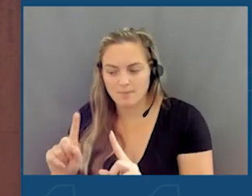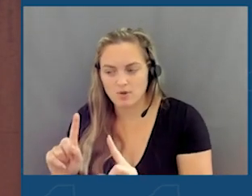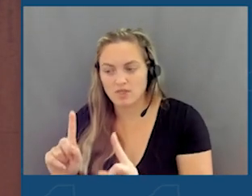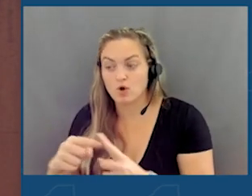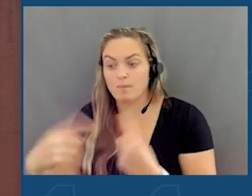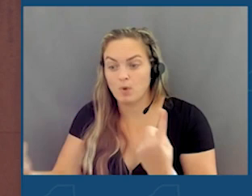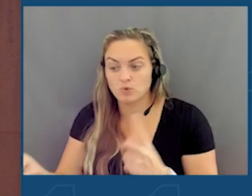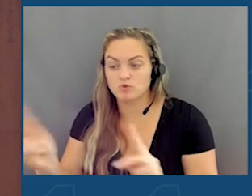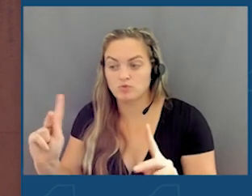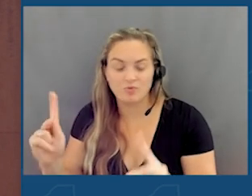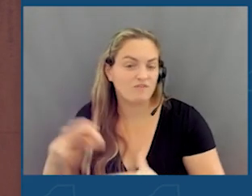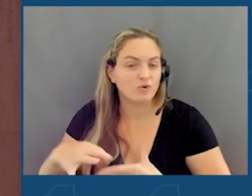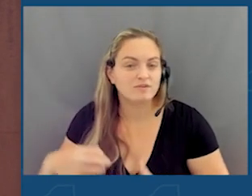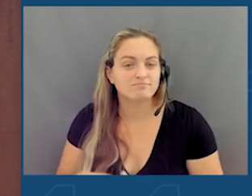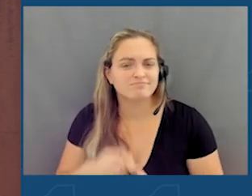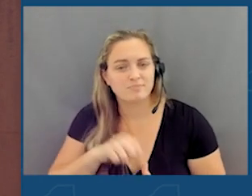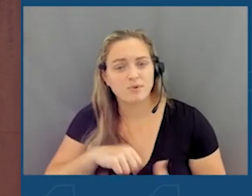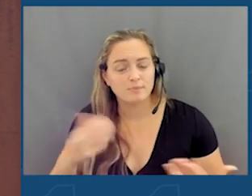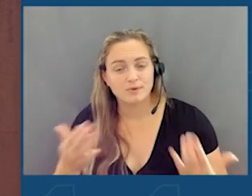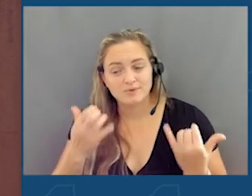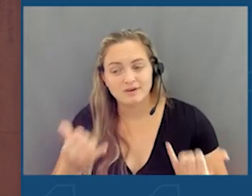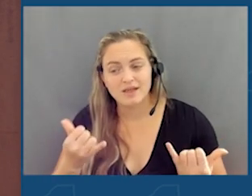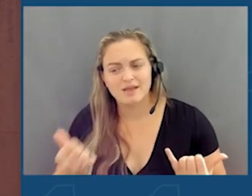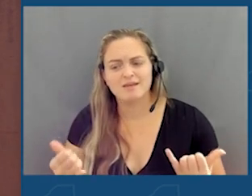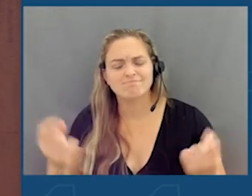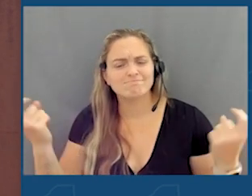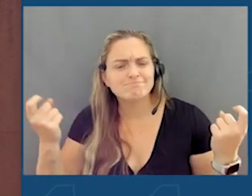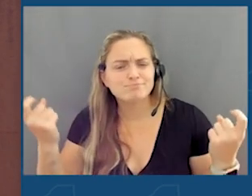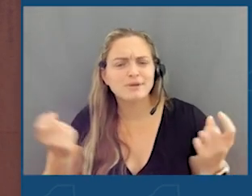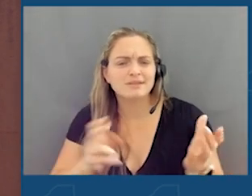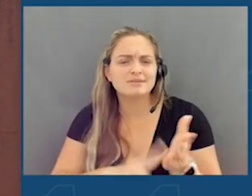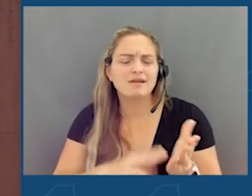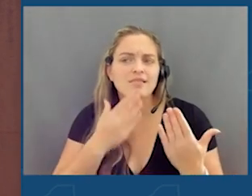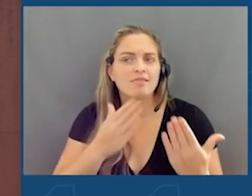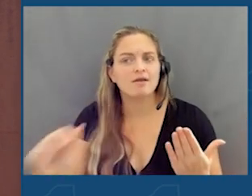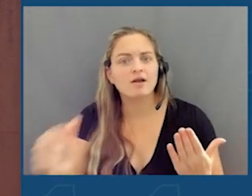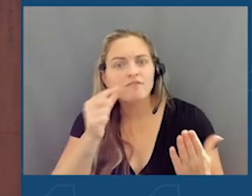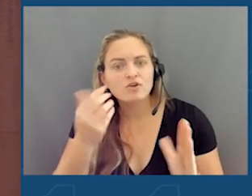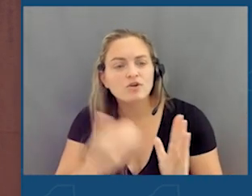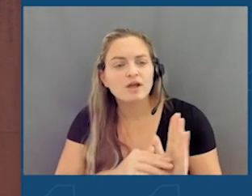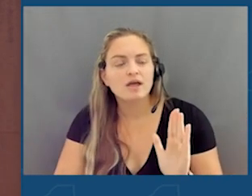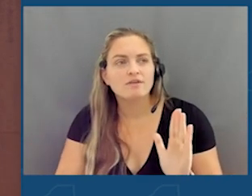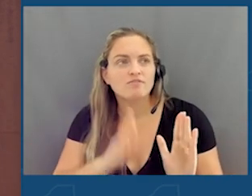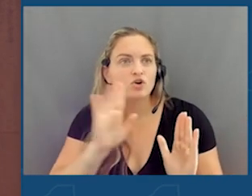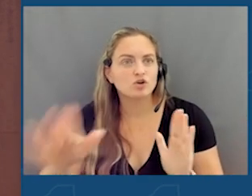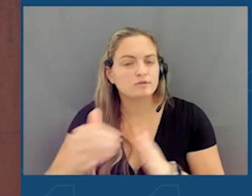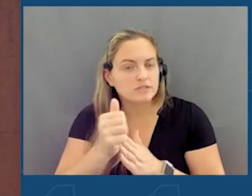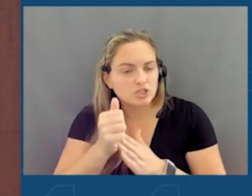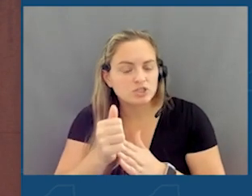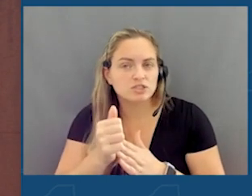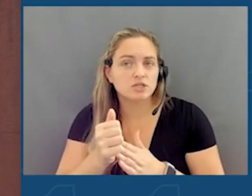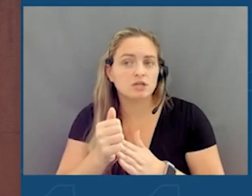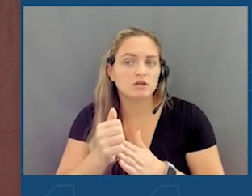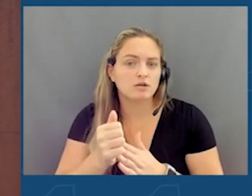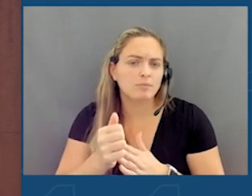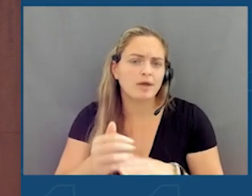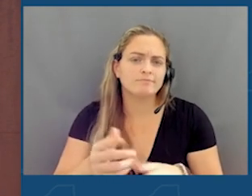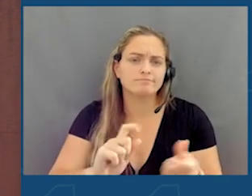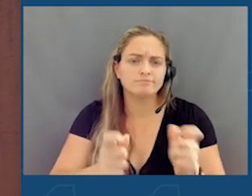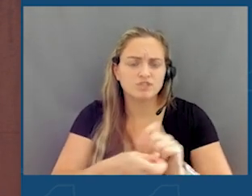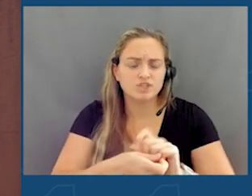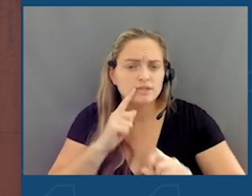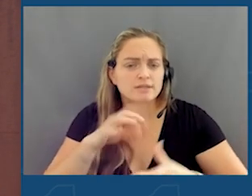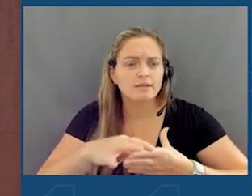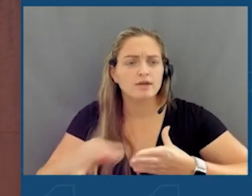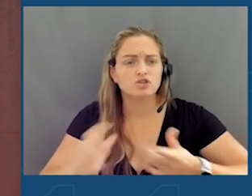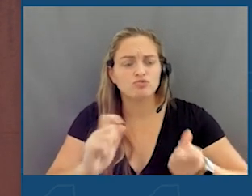proud to be here today and celebrate the signing and thank the governor once again for her great leadership in advancing these election reforms. It is